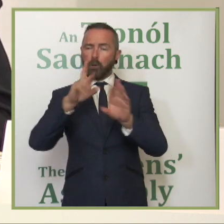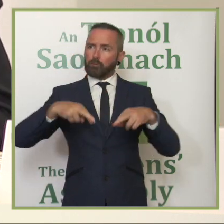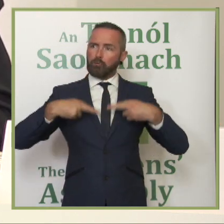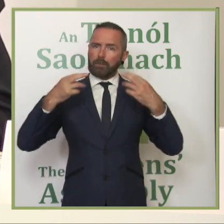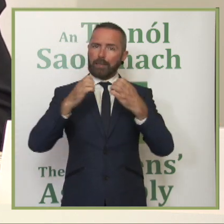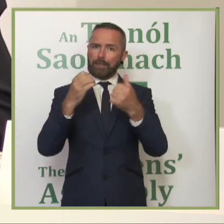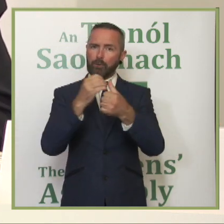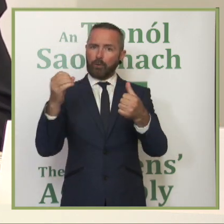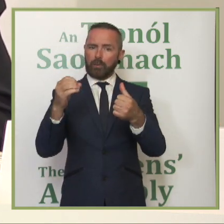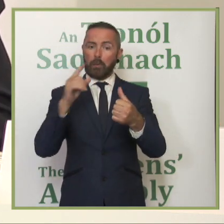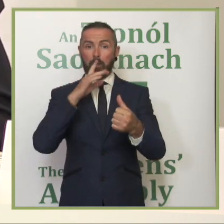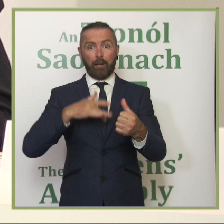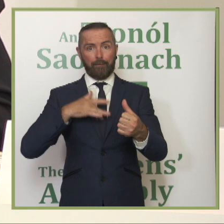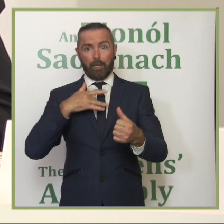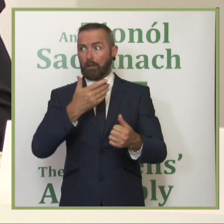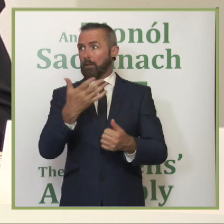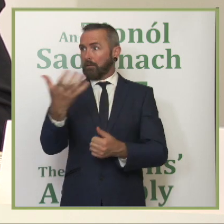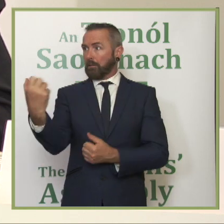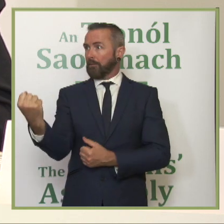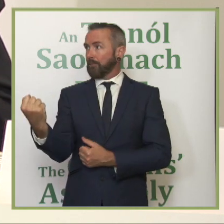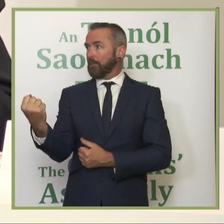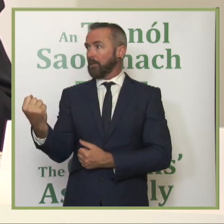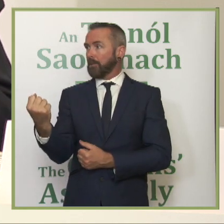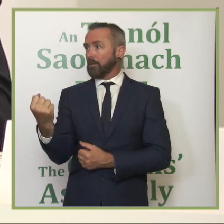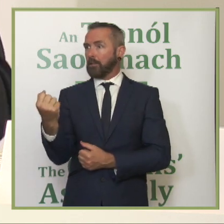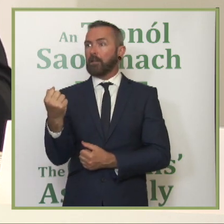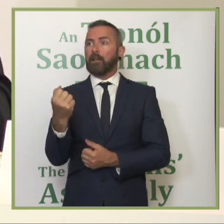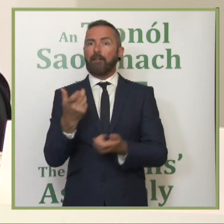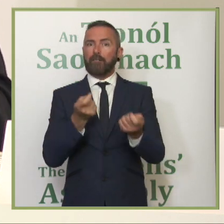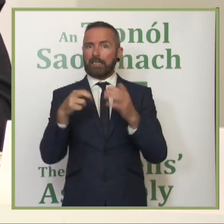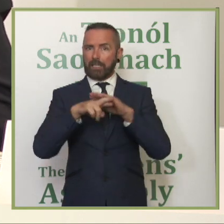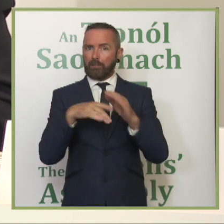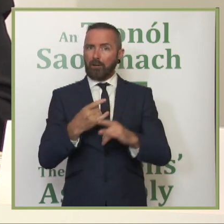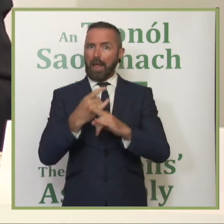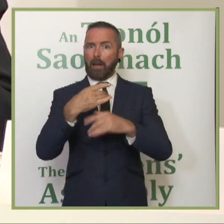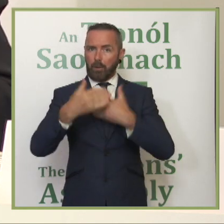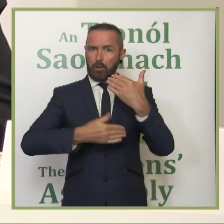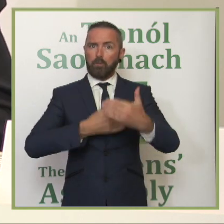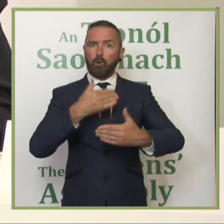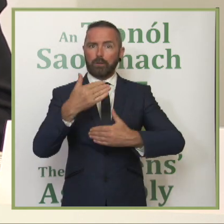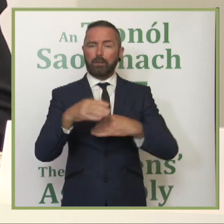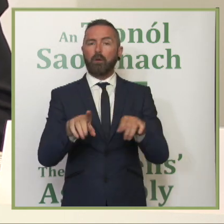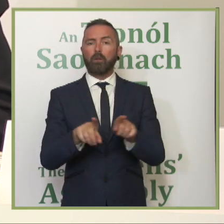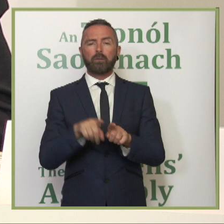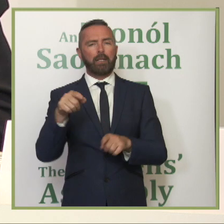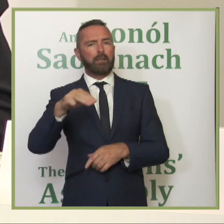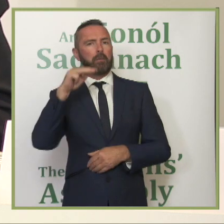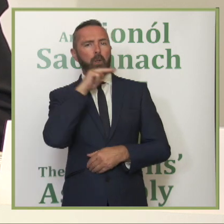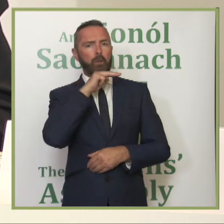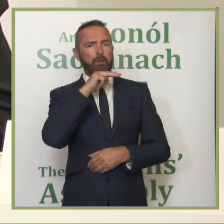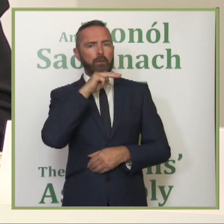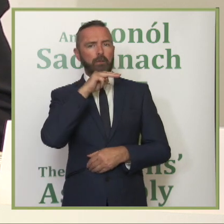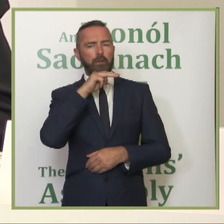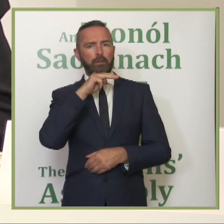everything I've seen today, and I'm glad somebody said it, the facilitators are helping that process. But, you know, that is really important to keep at the top